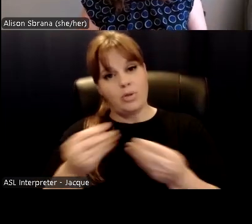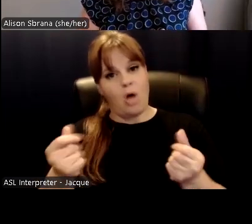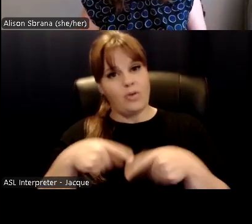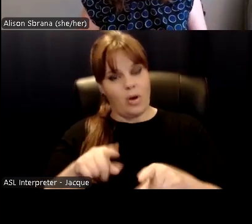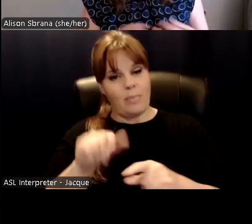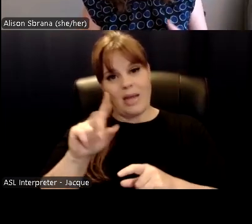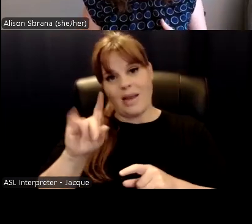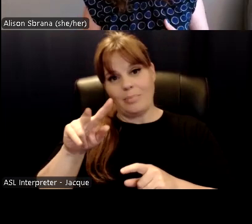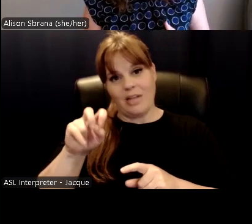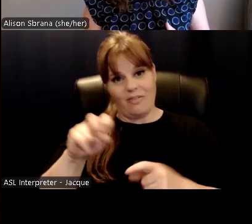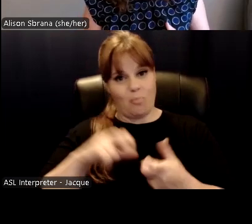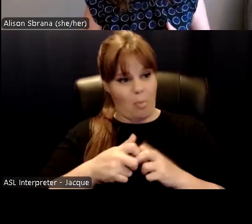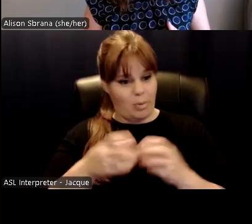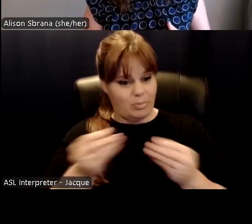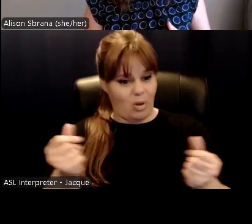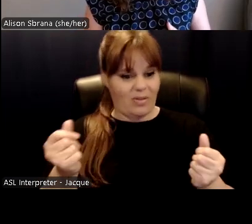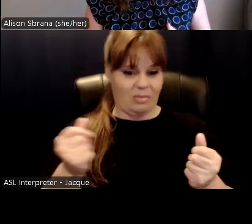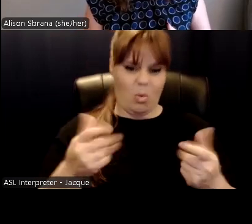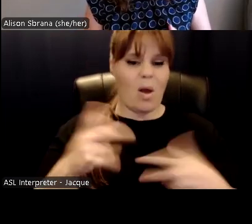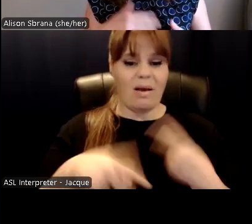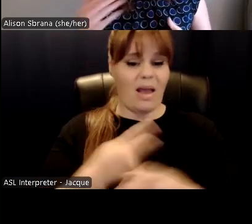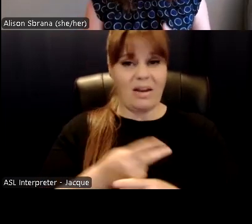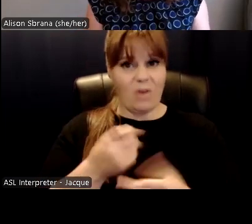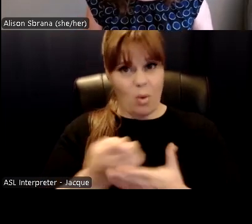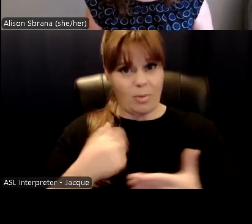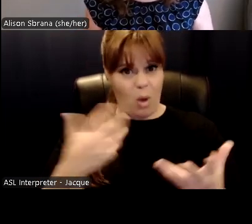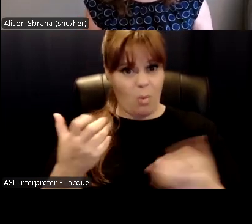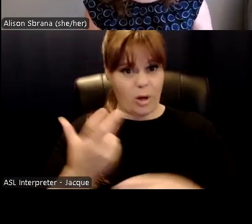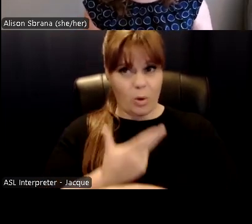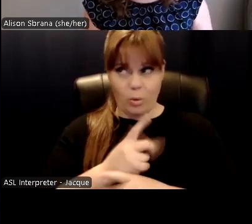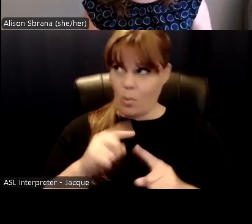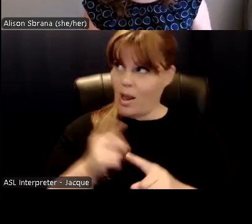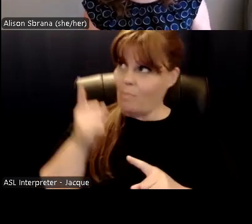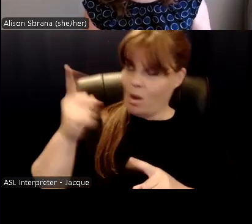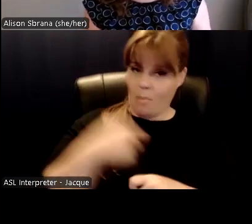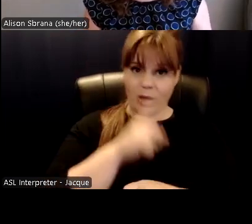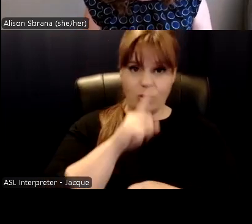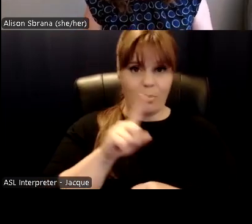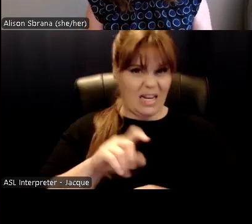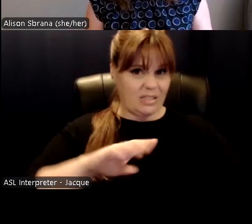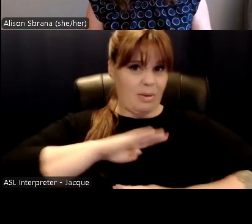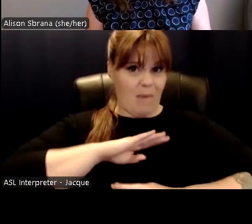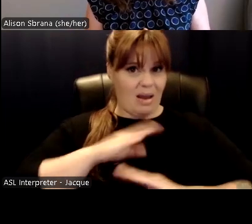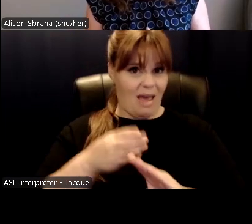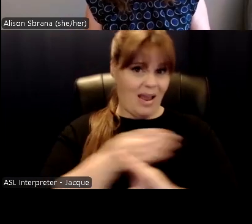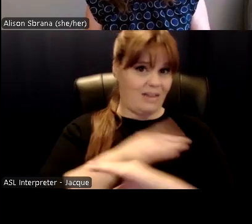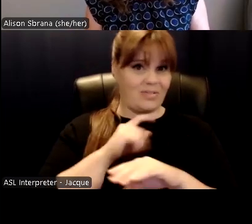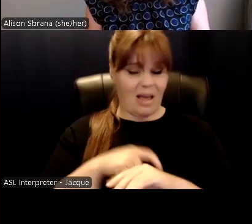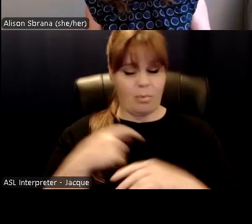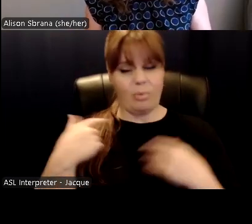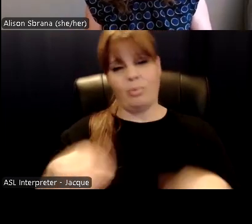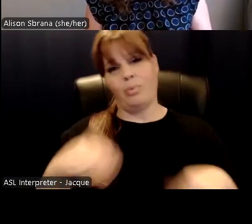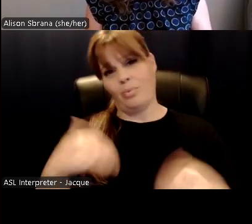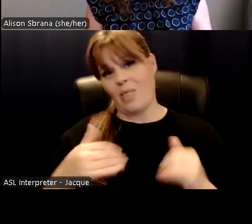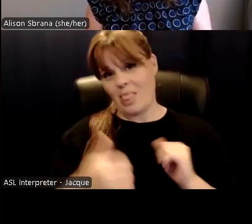of what kind of equipment do I want to use while I'm up there and making sure my needs would be met ahead of time. And we had the most